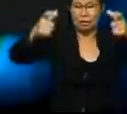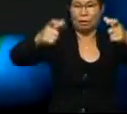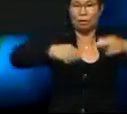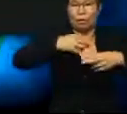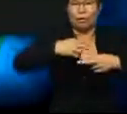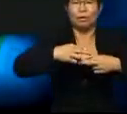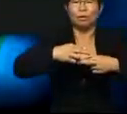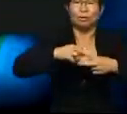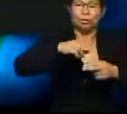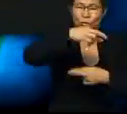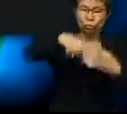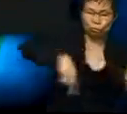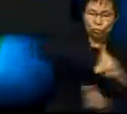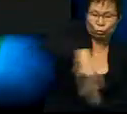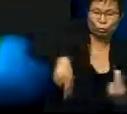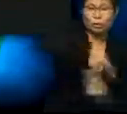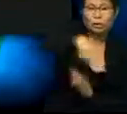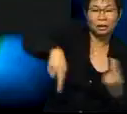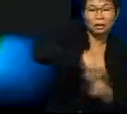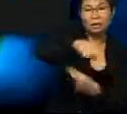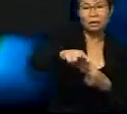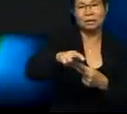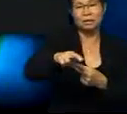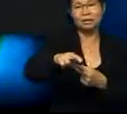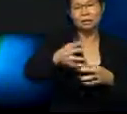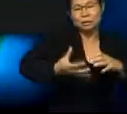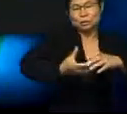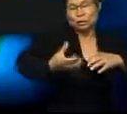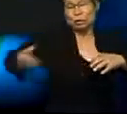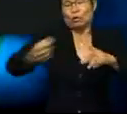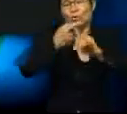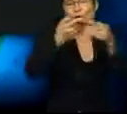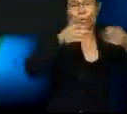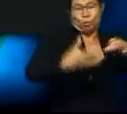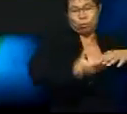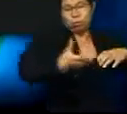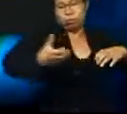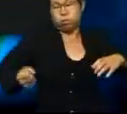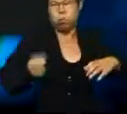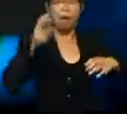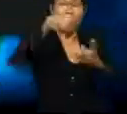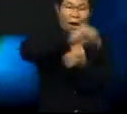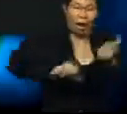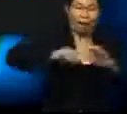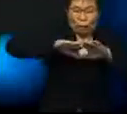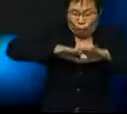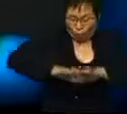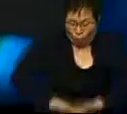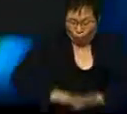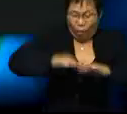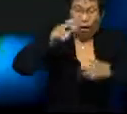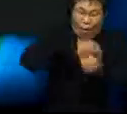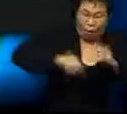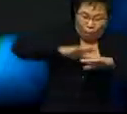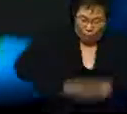rotating compressor sucks in air through the openings. The air is then compressed and